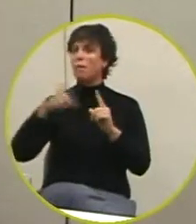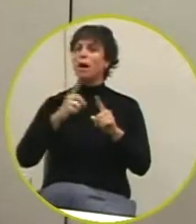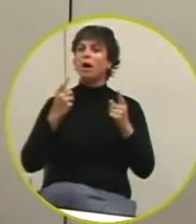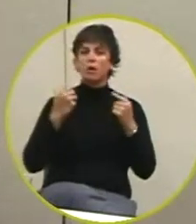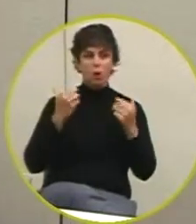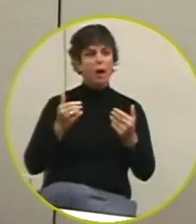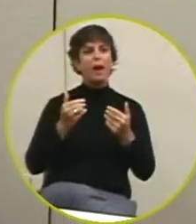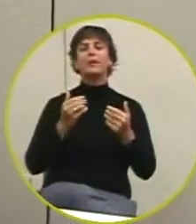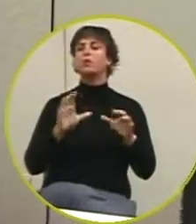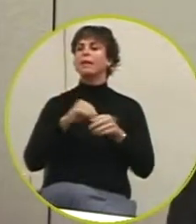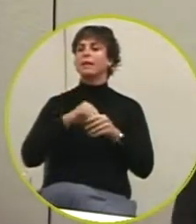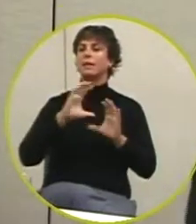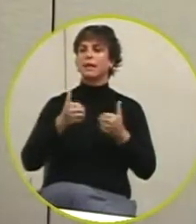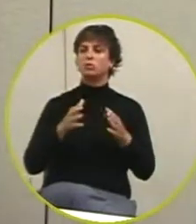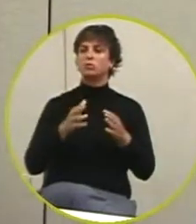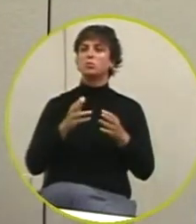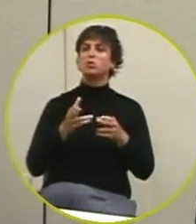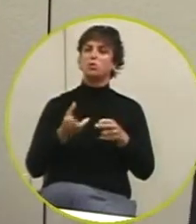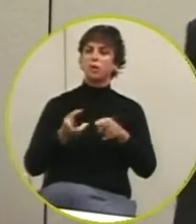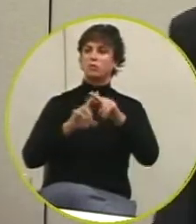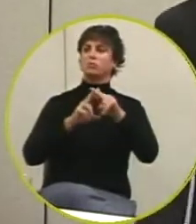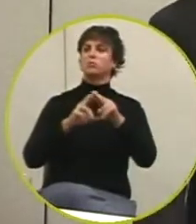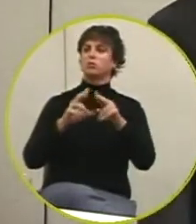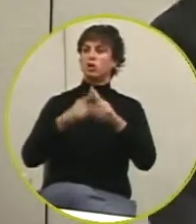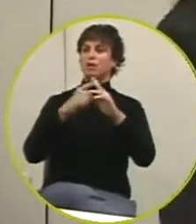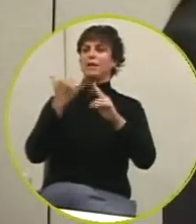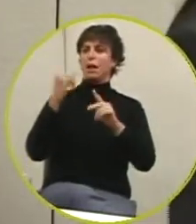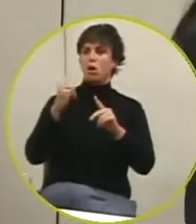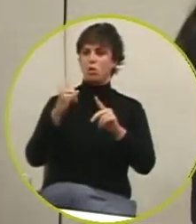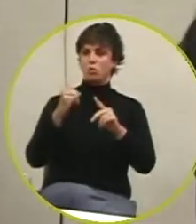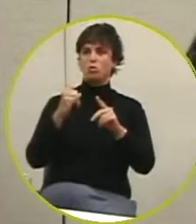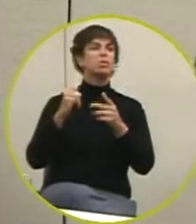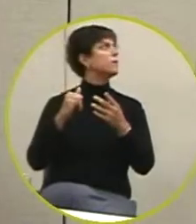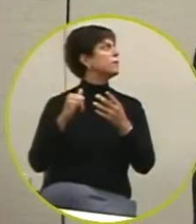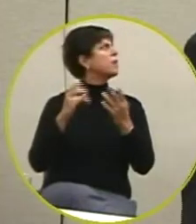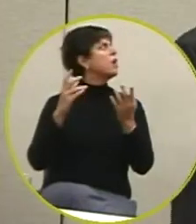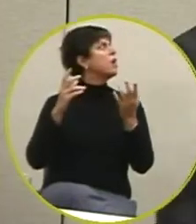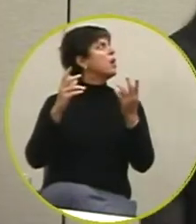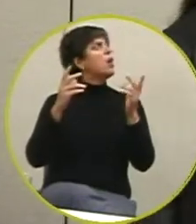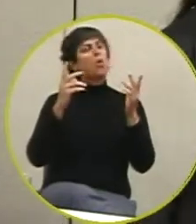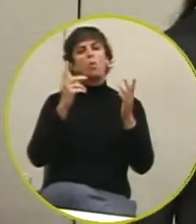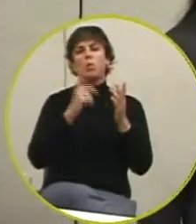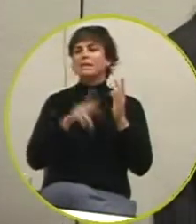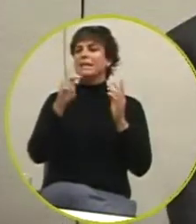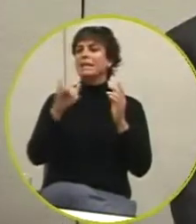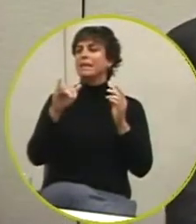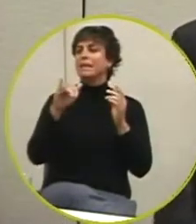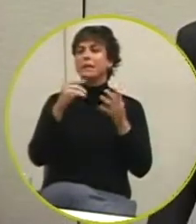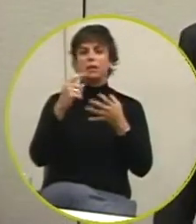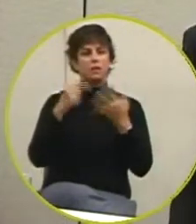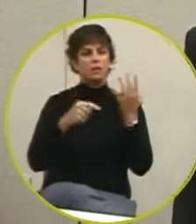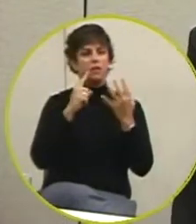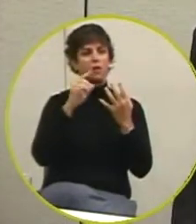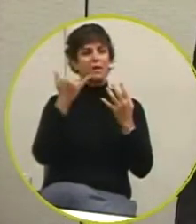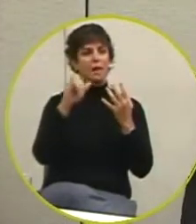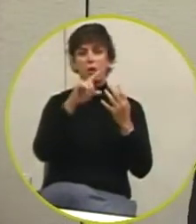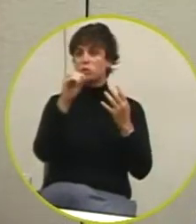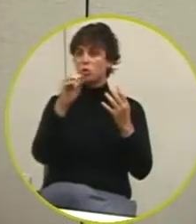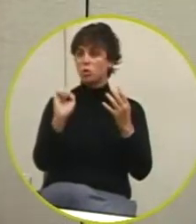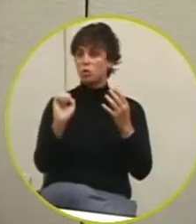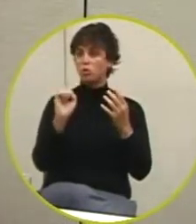systems on top of it. What's the key process, or what are the key elements of a yellow zone system? We have to know how to